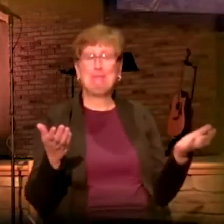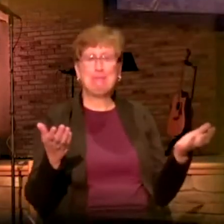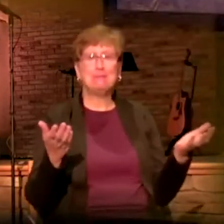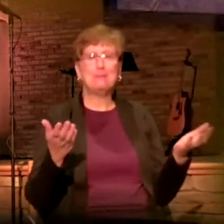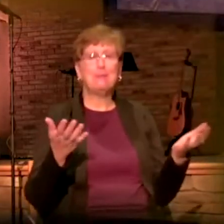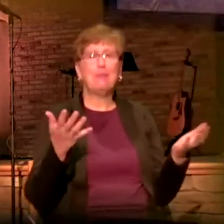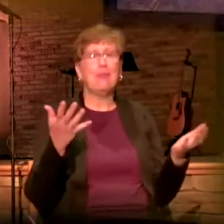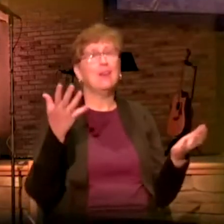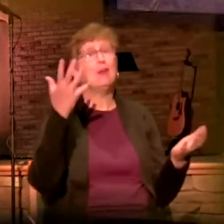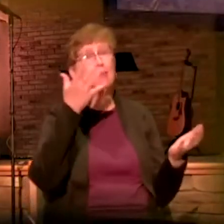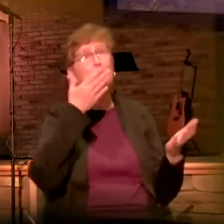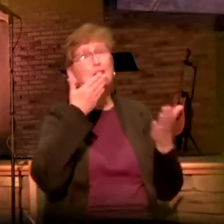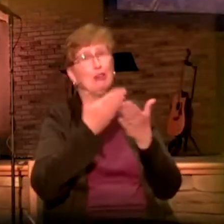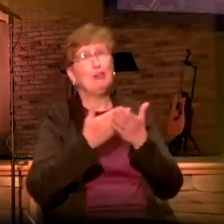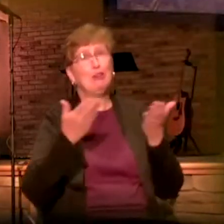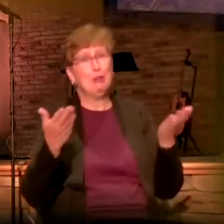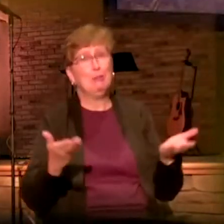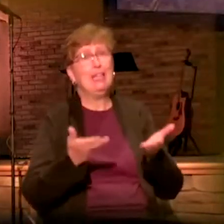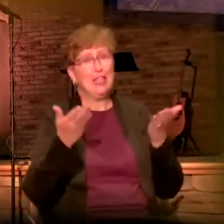really good to be here.